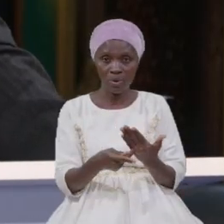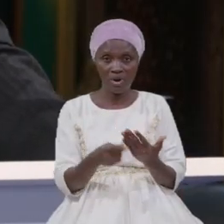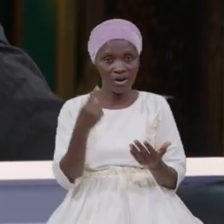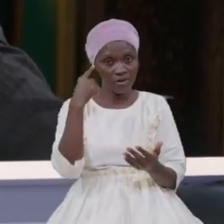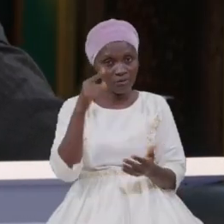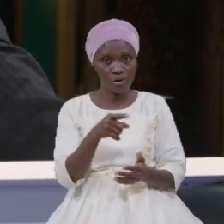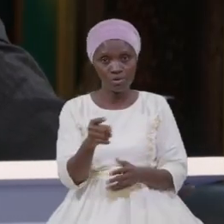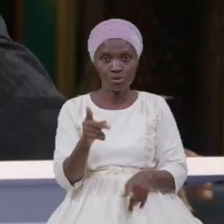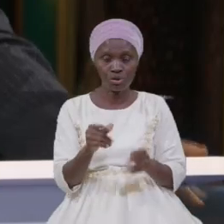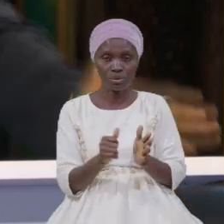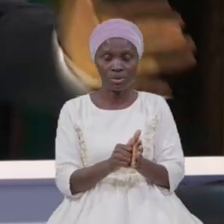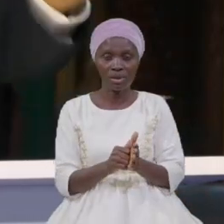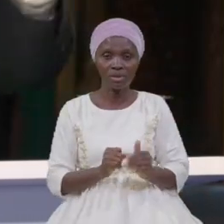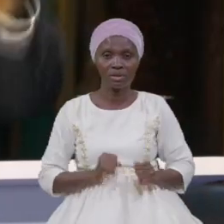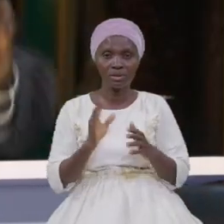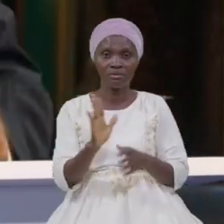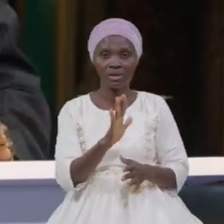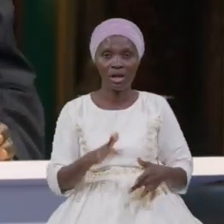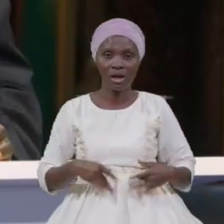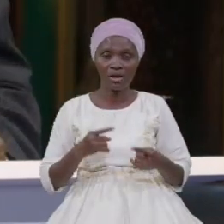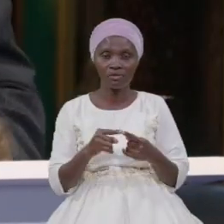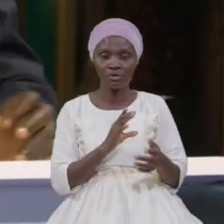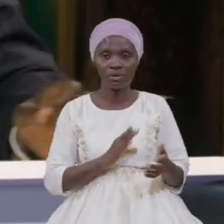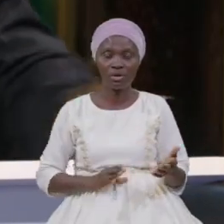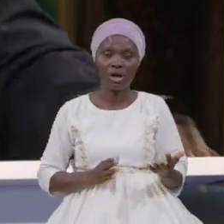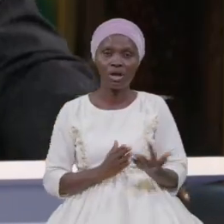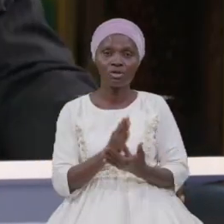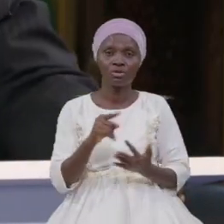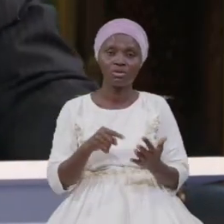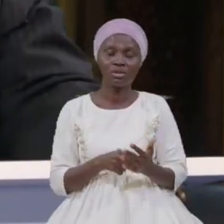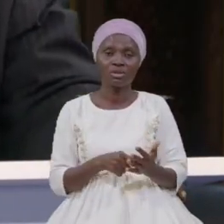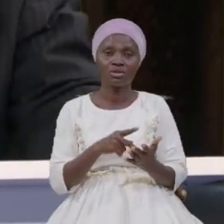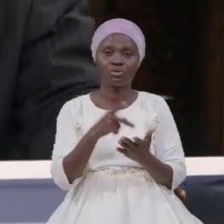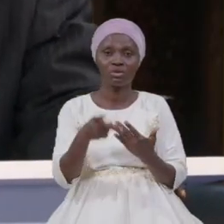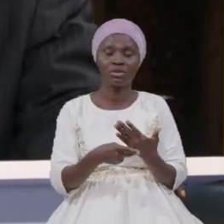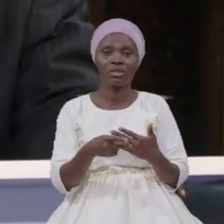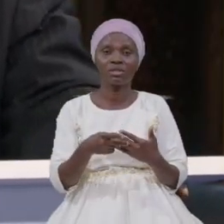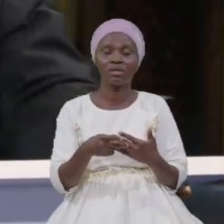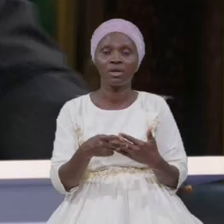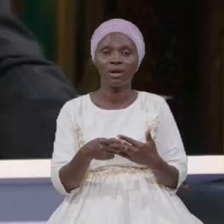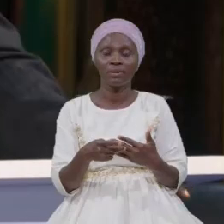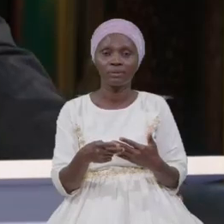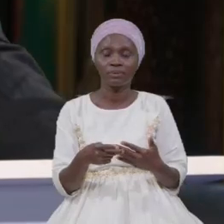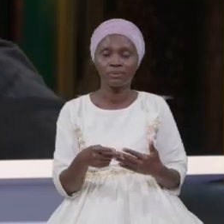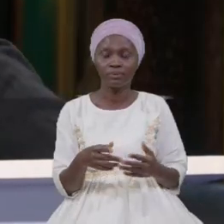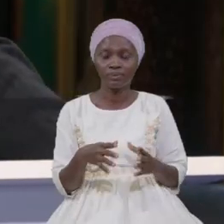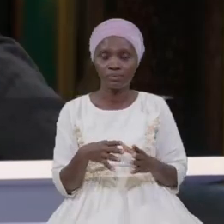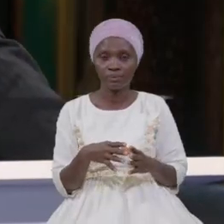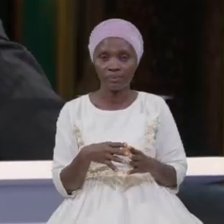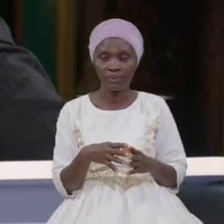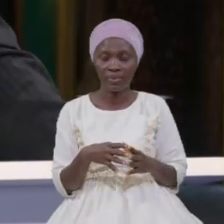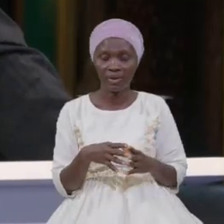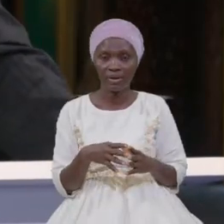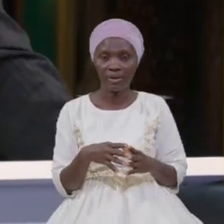Sunday to this day and tomorrow inclusive, by the grace of God.